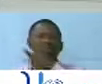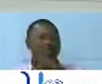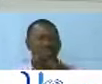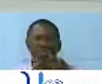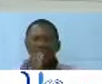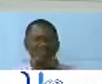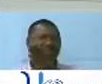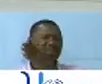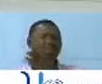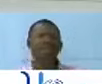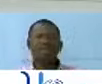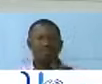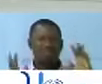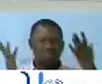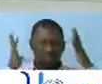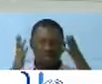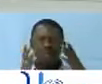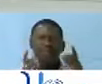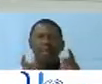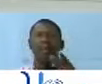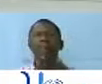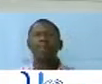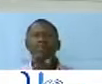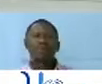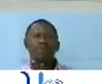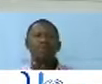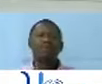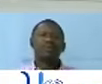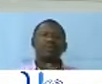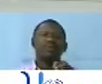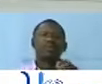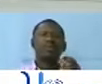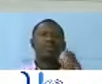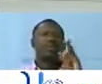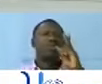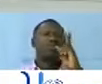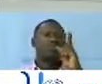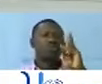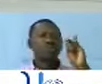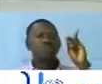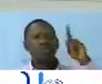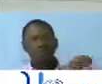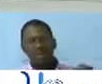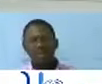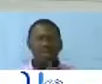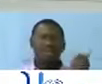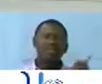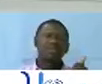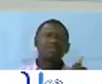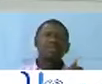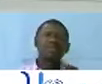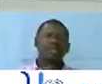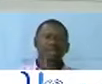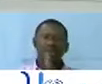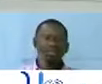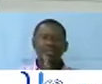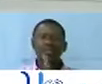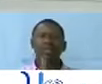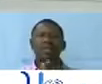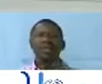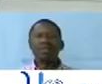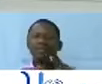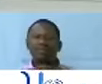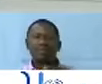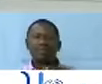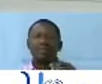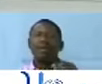there was a fracas and then a supporter of APRC died. Ci biñu ñew nak joté amna ci be kenn